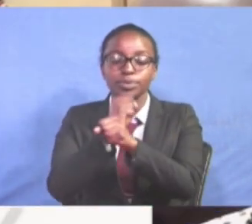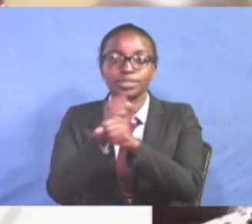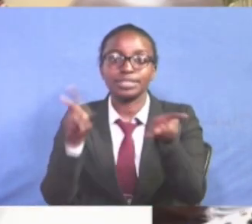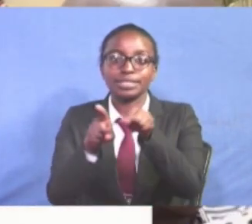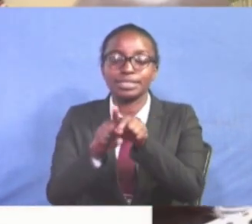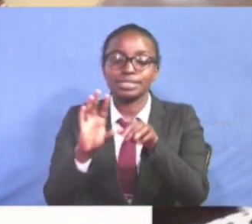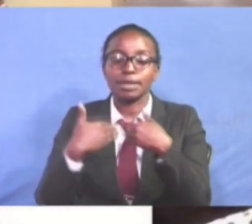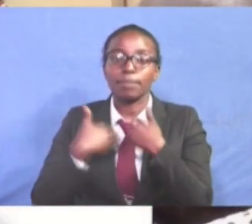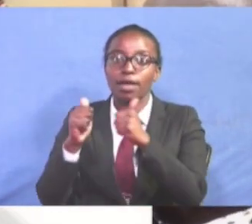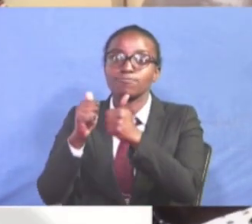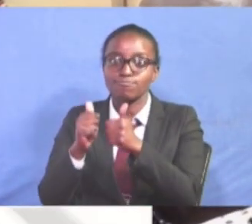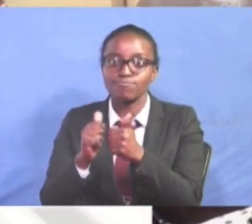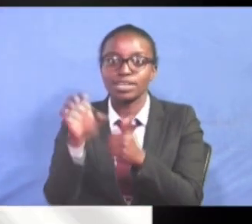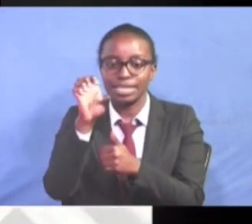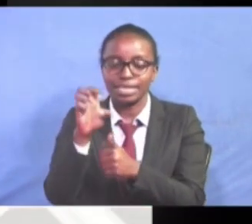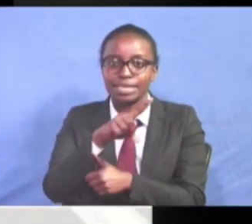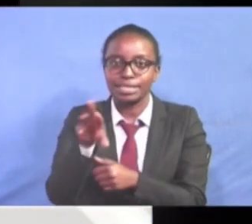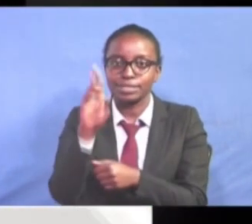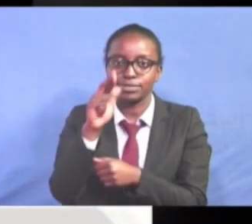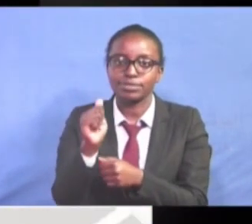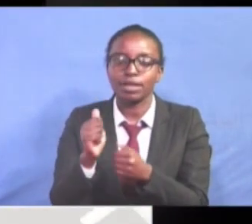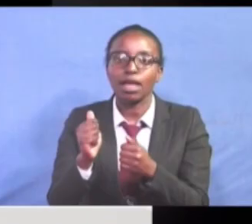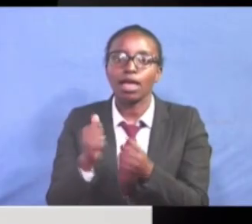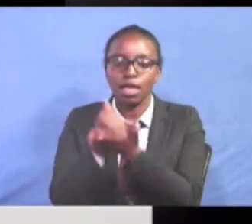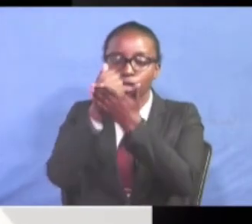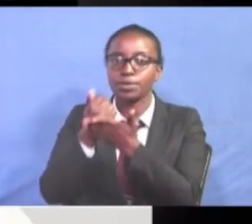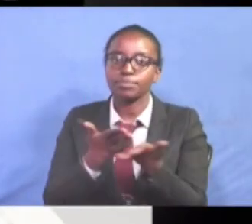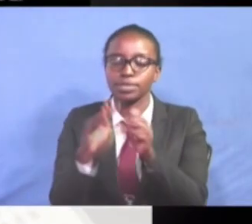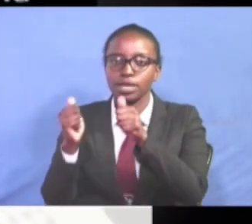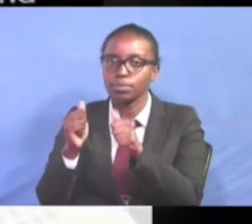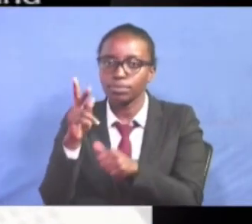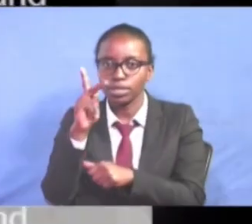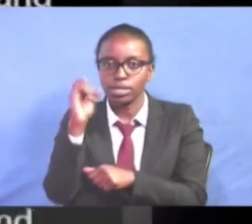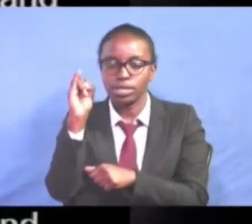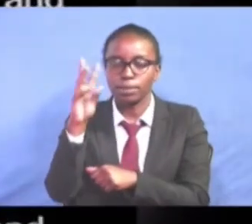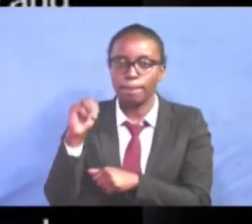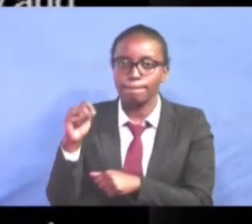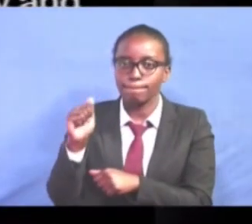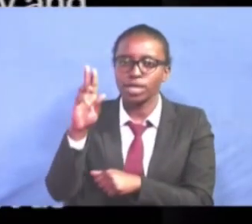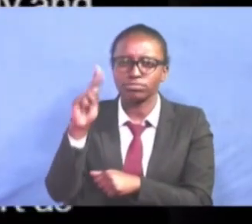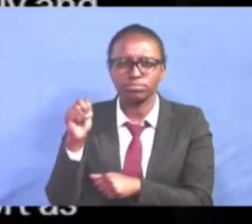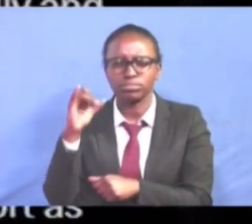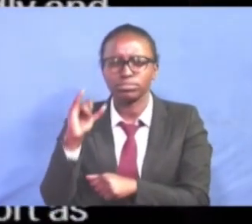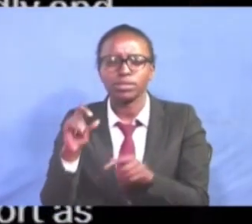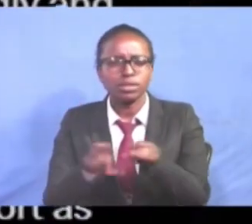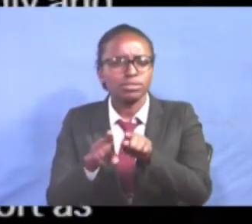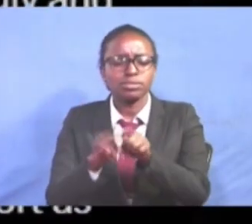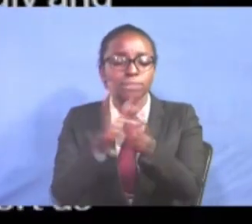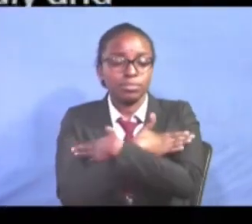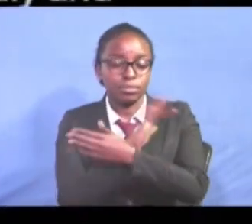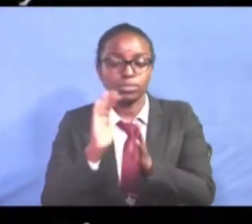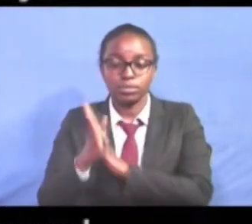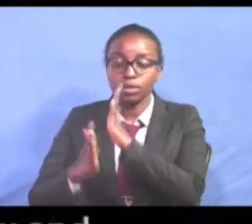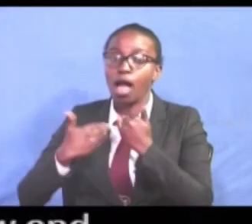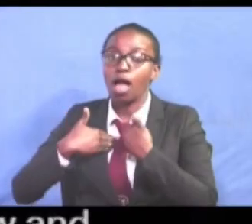kitu, Ezra ndiye alikuwa anatusaidia. Kiambu Governor Kimani Wamatangi, on the other hand, took to the social media to express his sorrow.